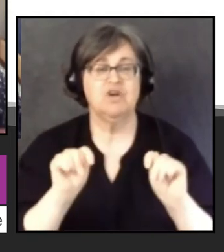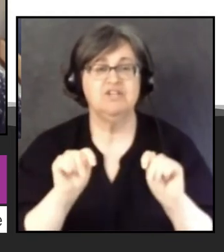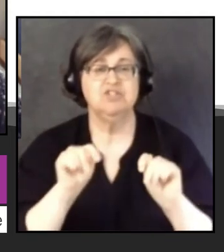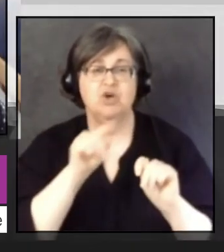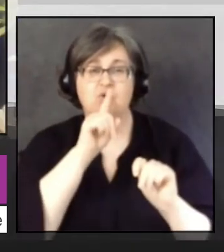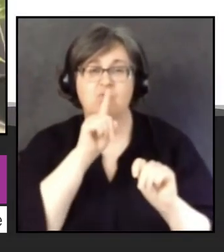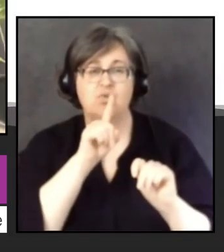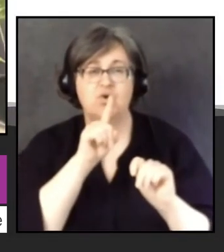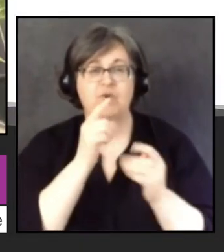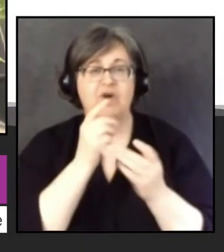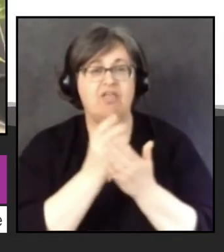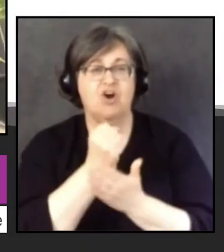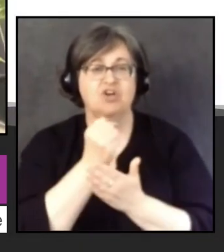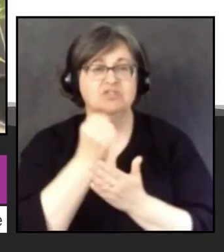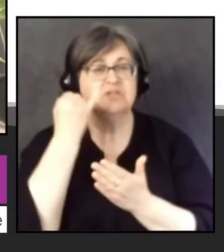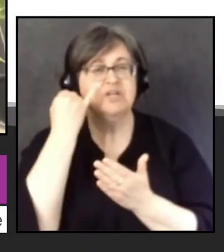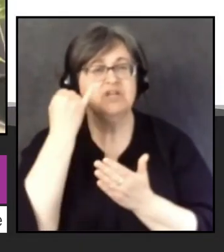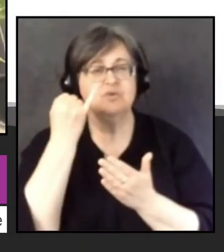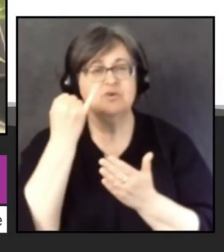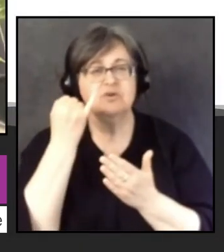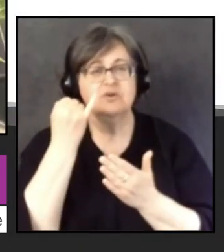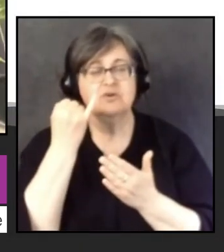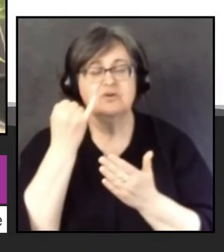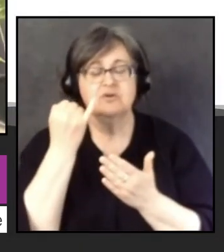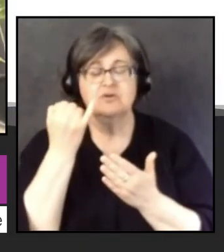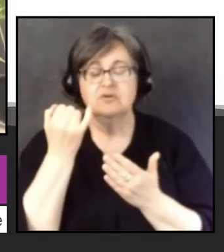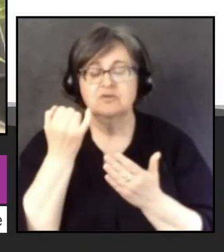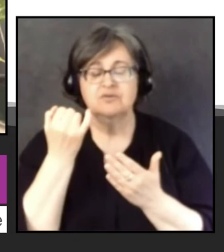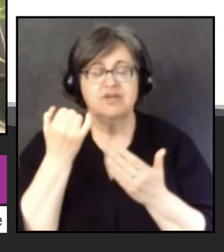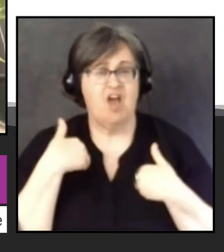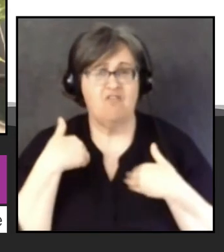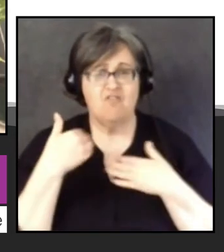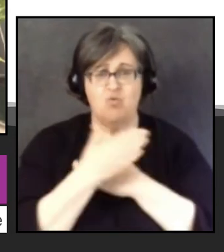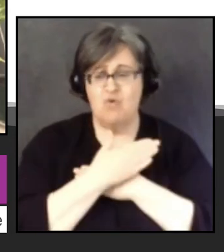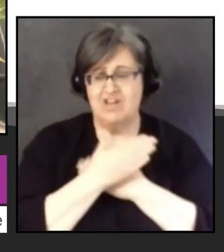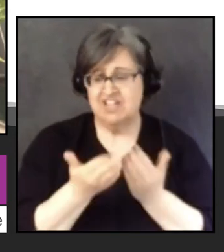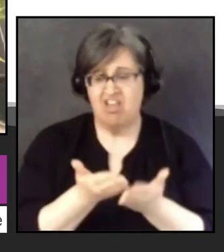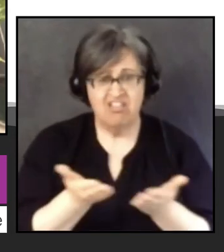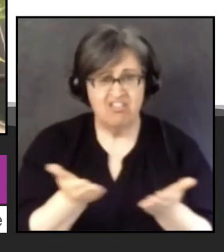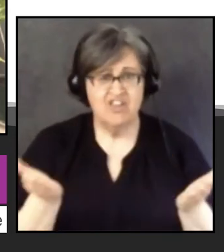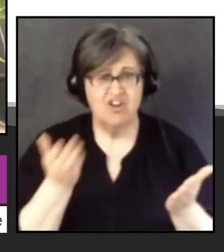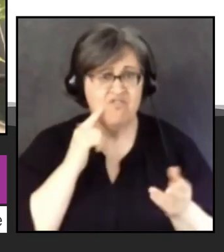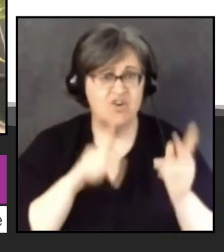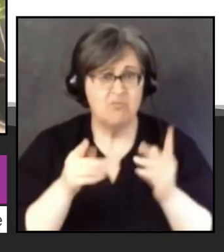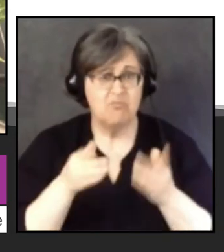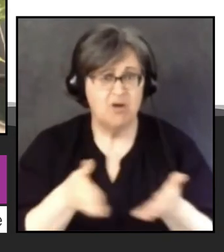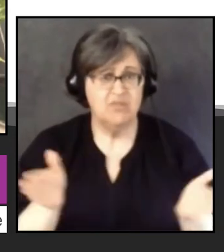really harness this idea of making rest available in public spaces.